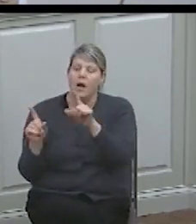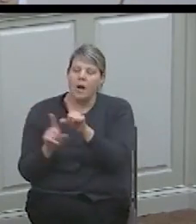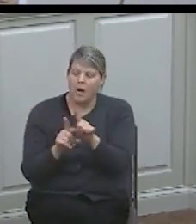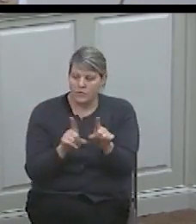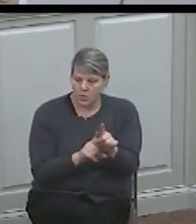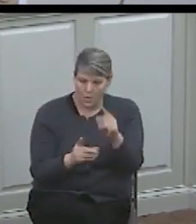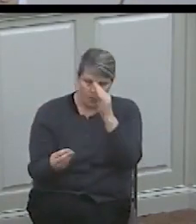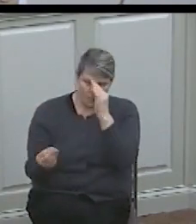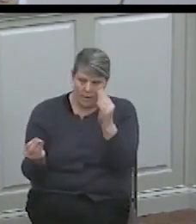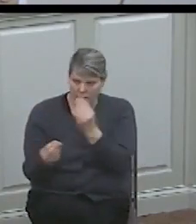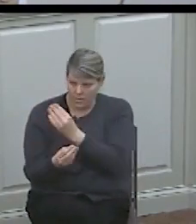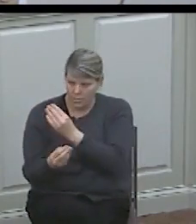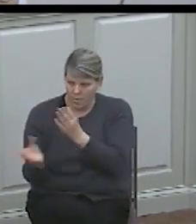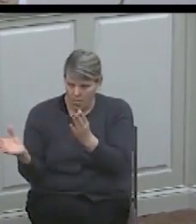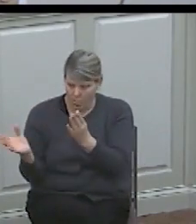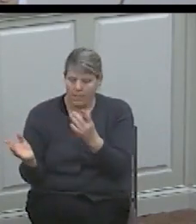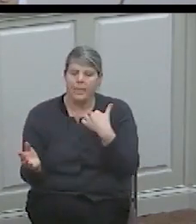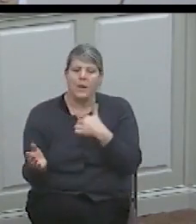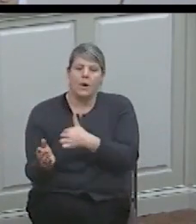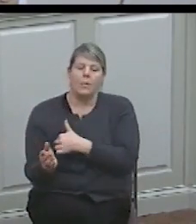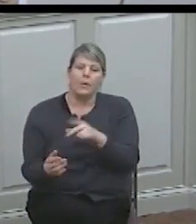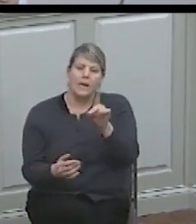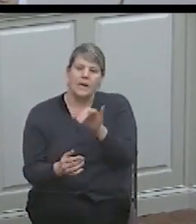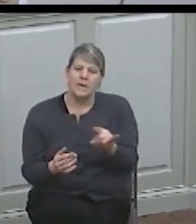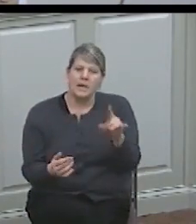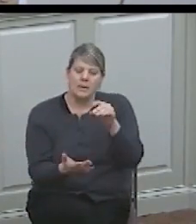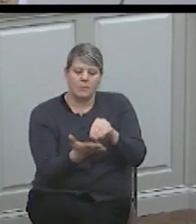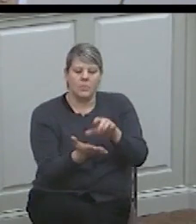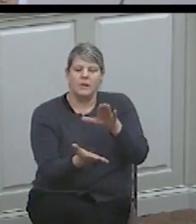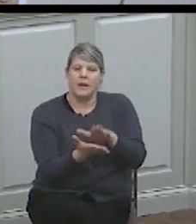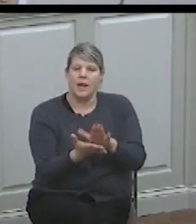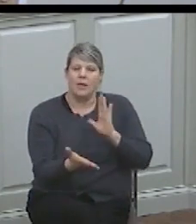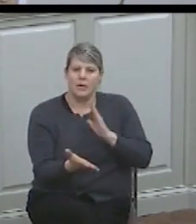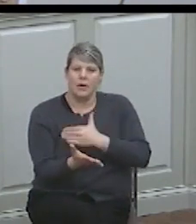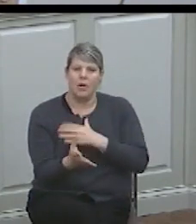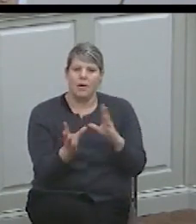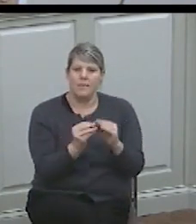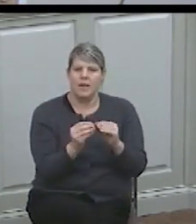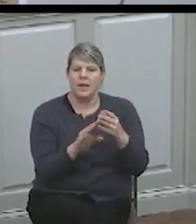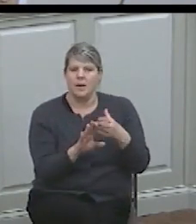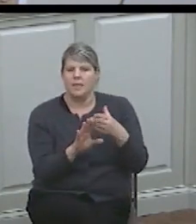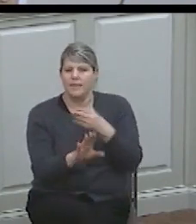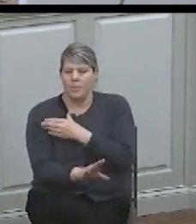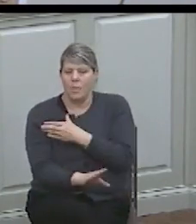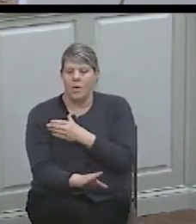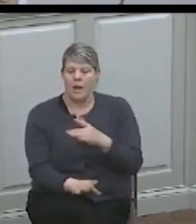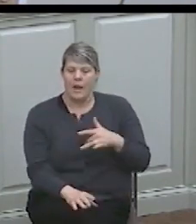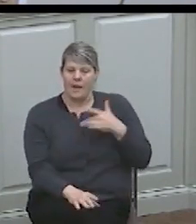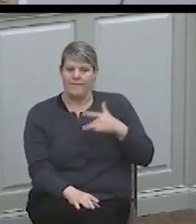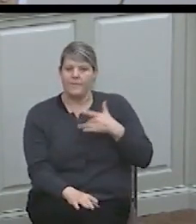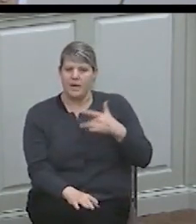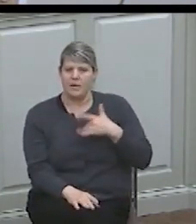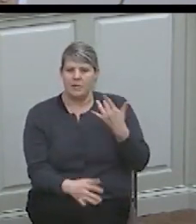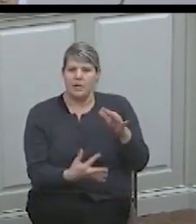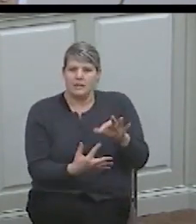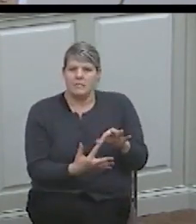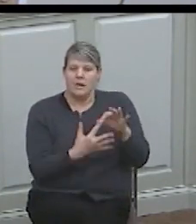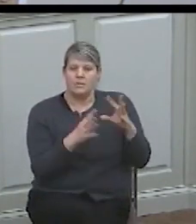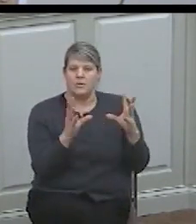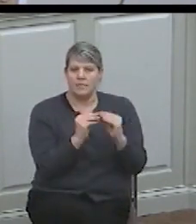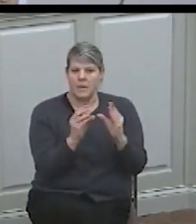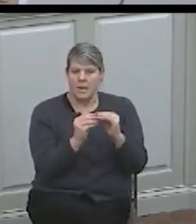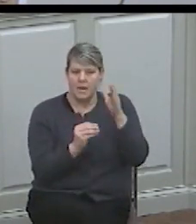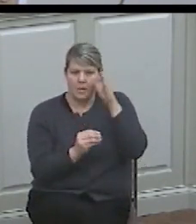Commission, that as we indicated in our earlier meeting, the probability is that a special call meeting will be held